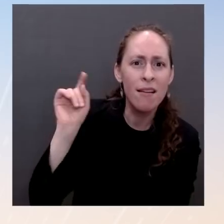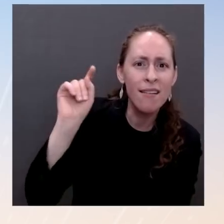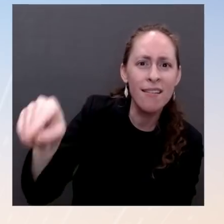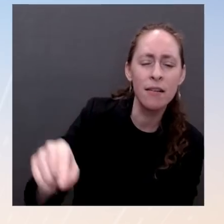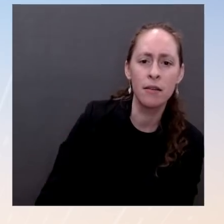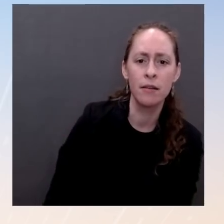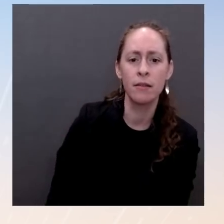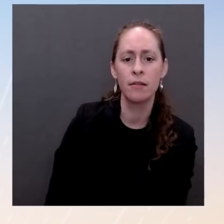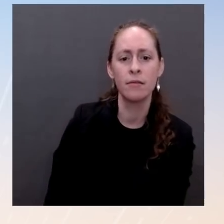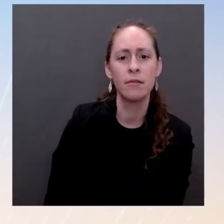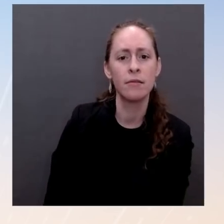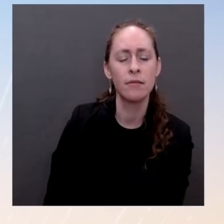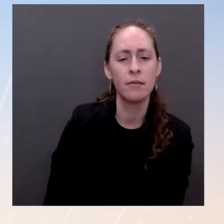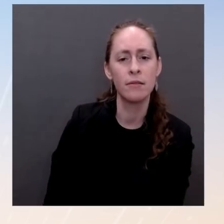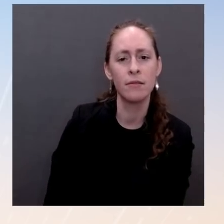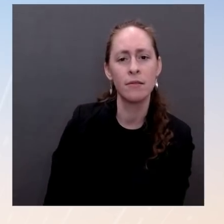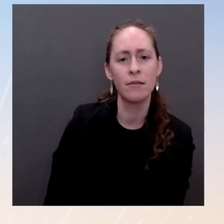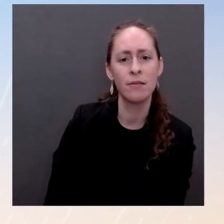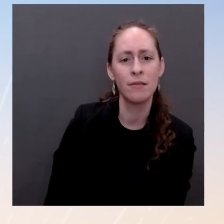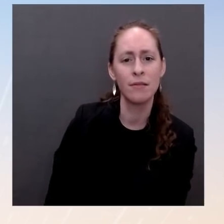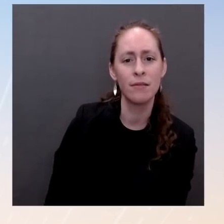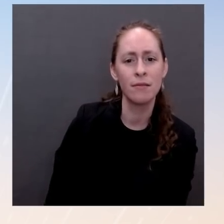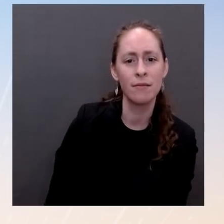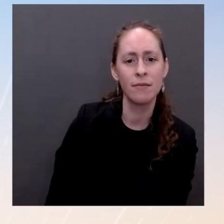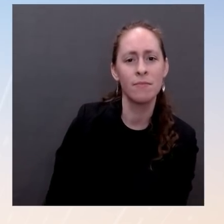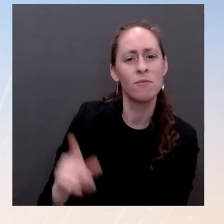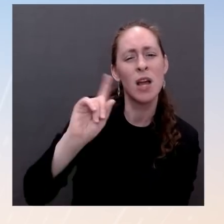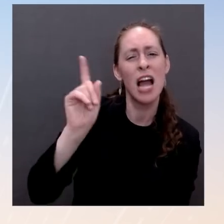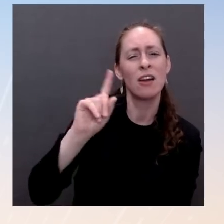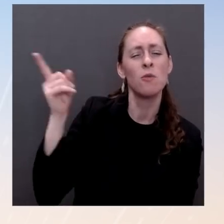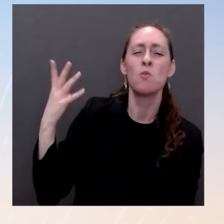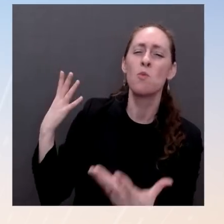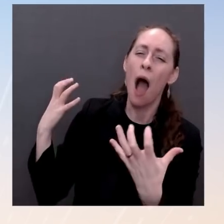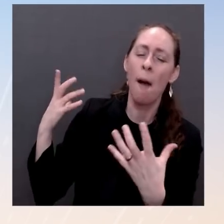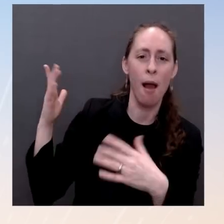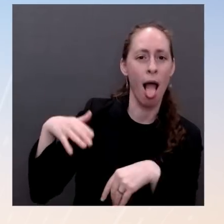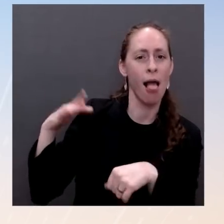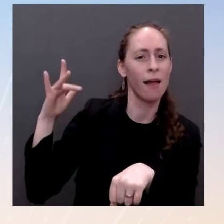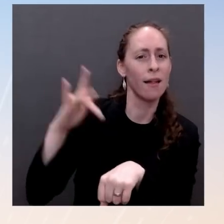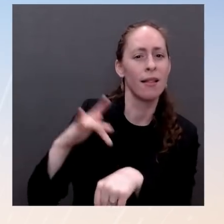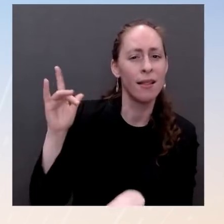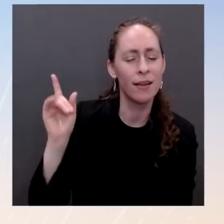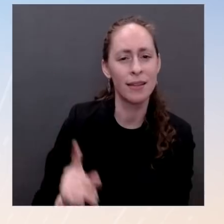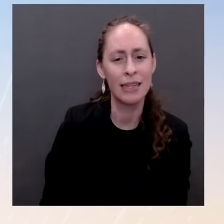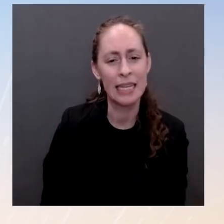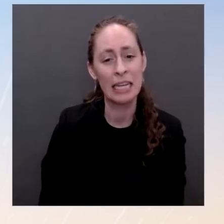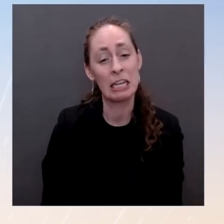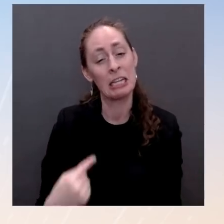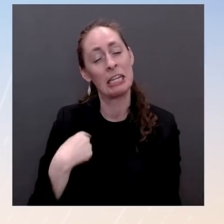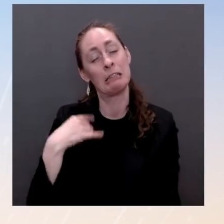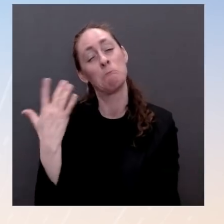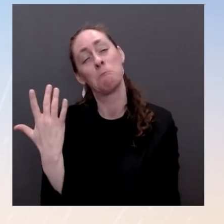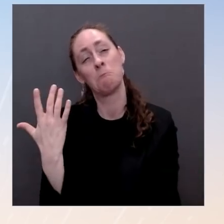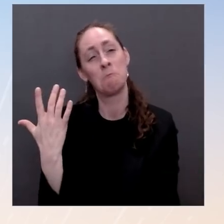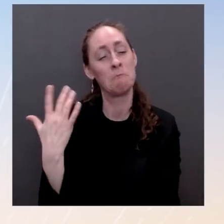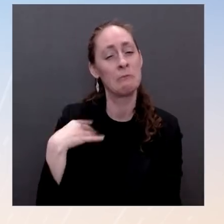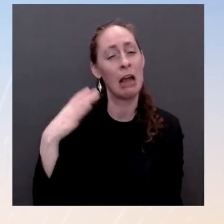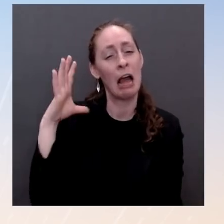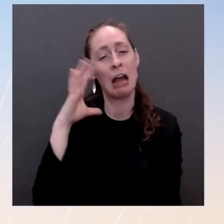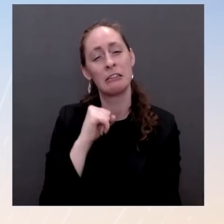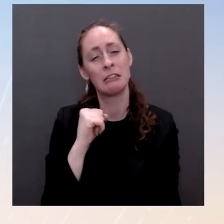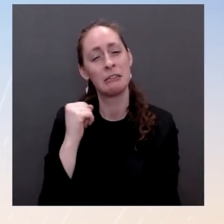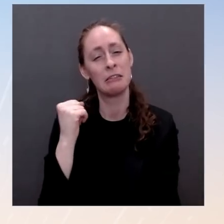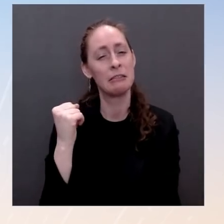back to? Good question. I would venture to guess that he has probably been nearly everywhere, given he ran